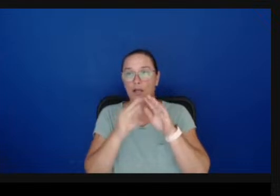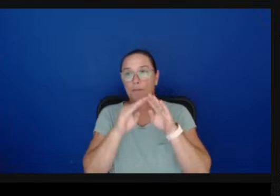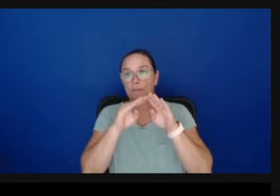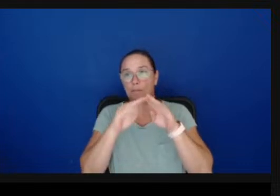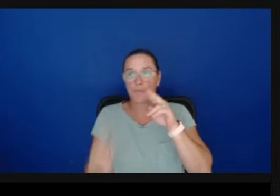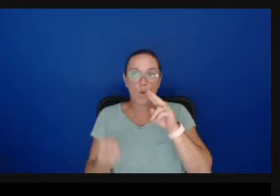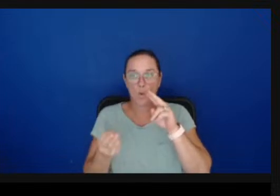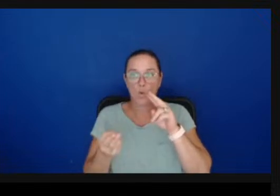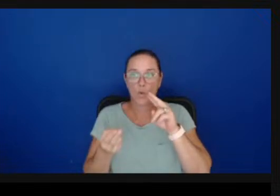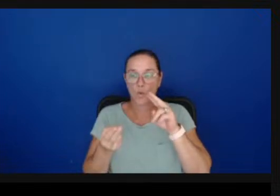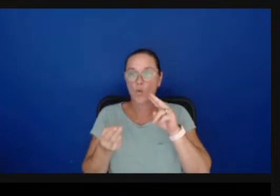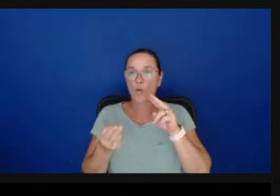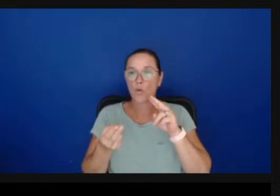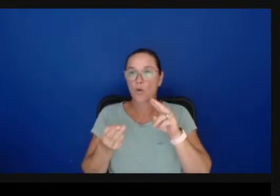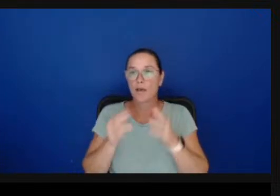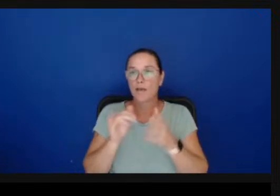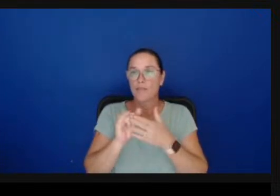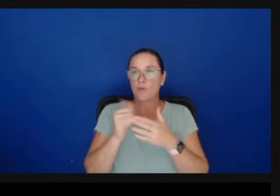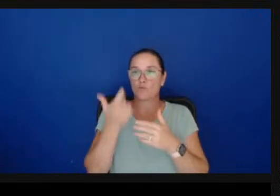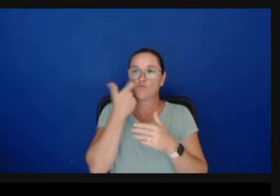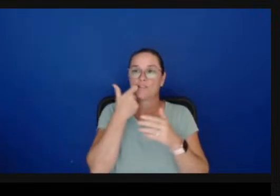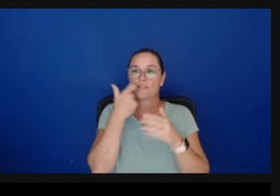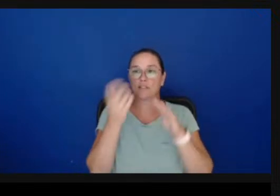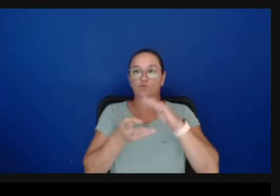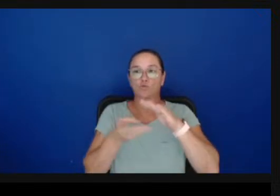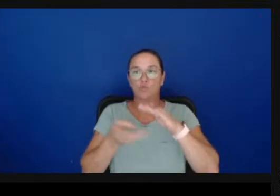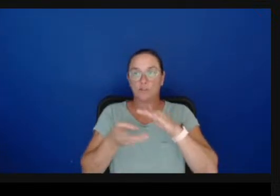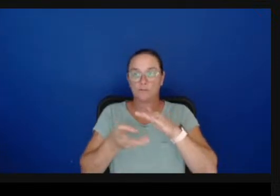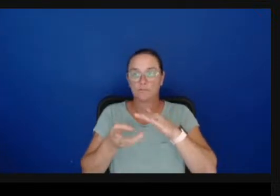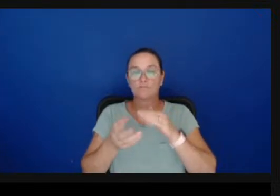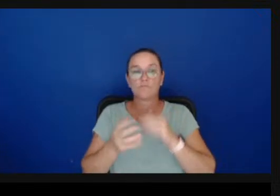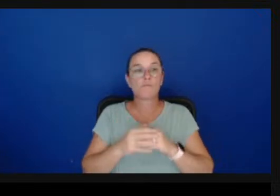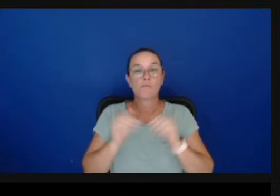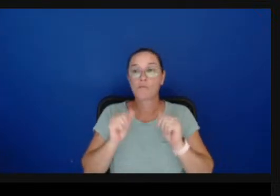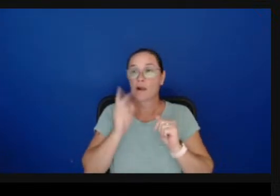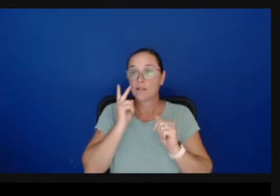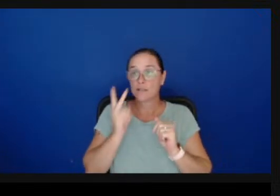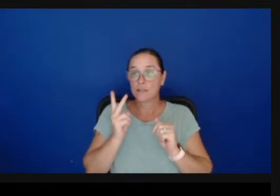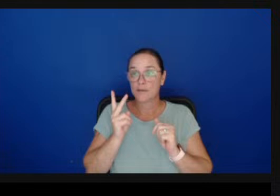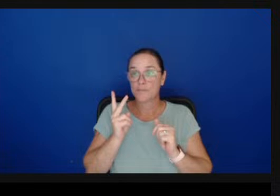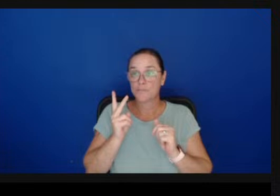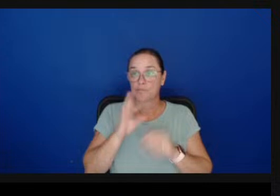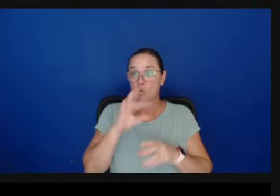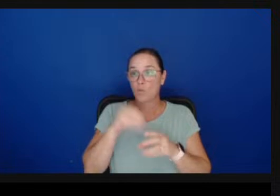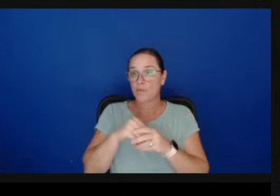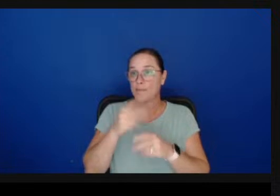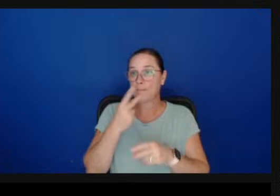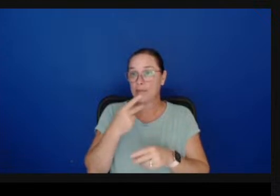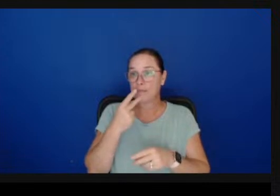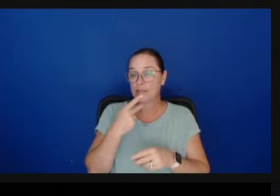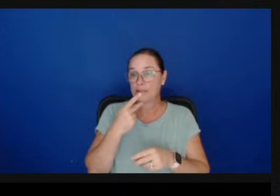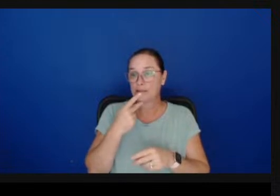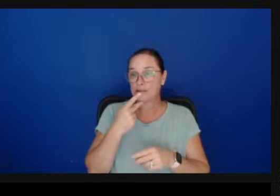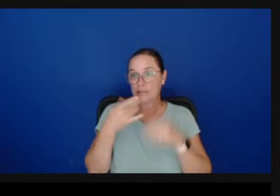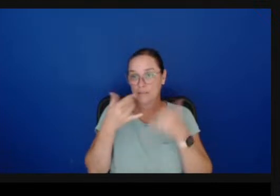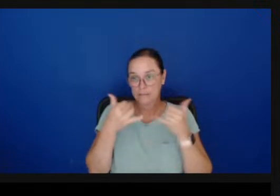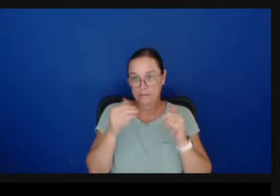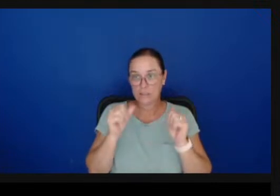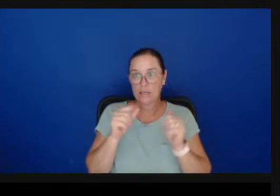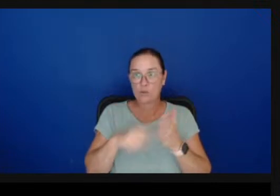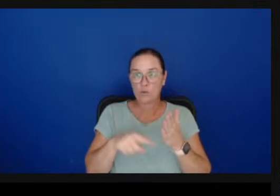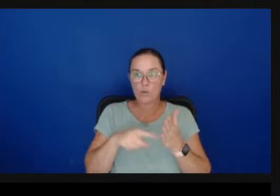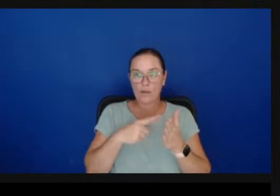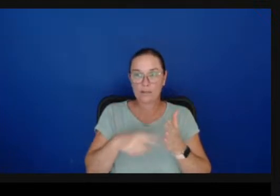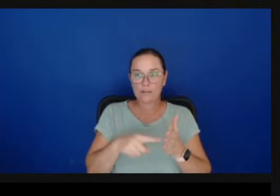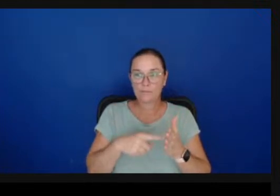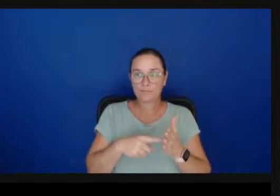data was one of those recent intrusions. And what you can see here is that within the pink, which can still have corrections, so